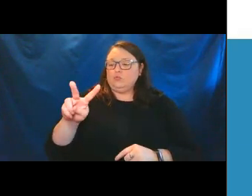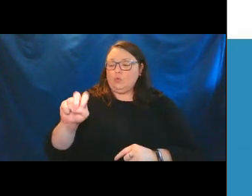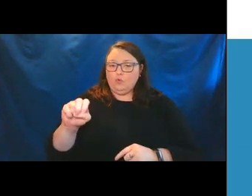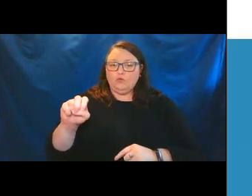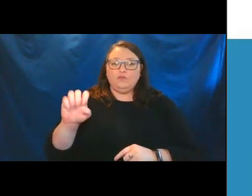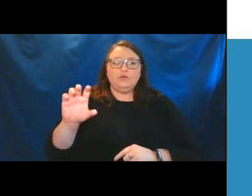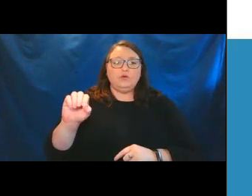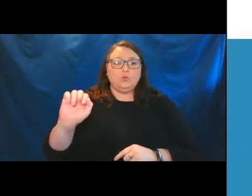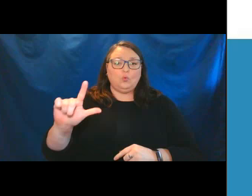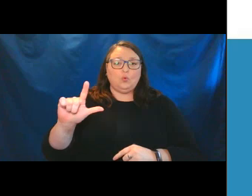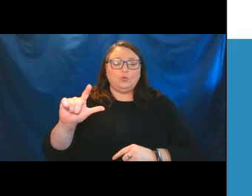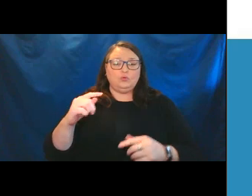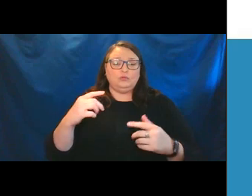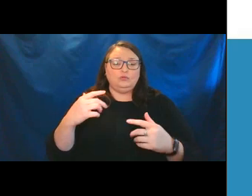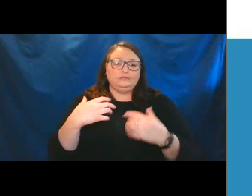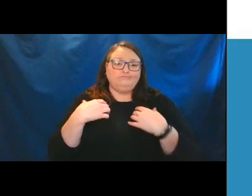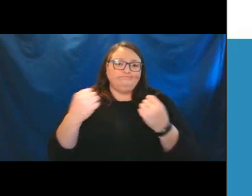top also.